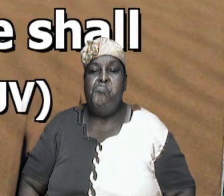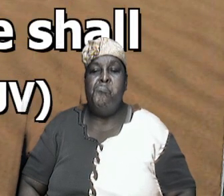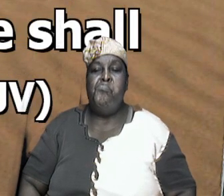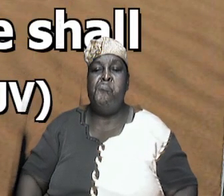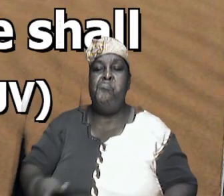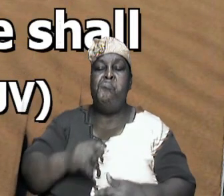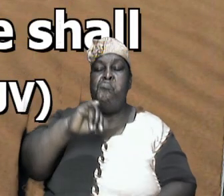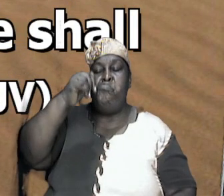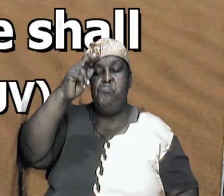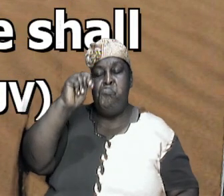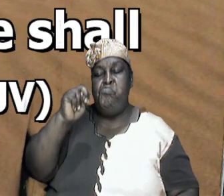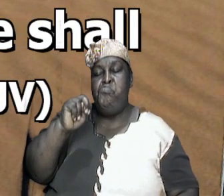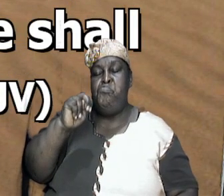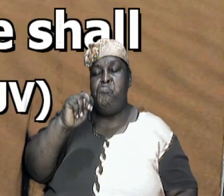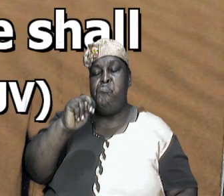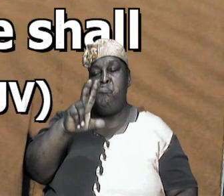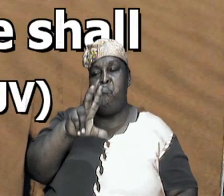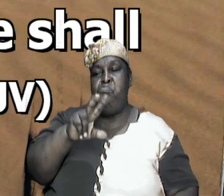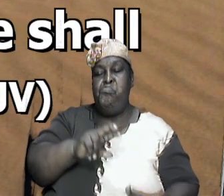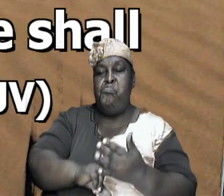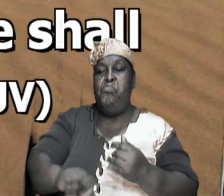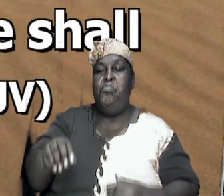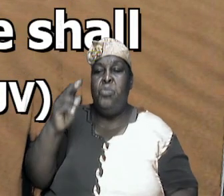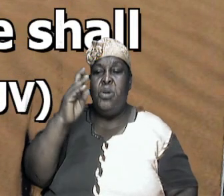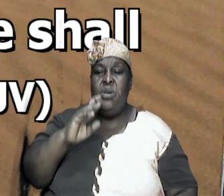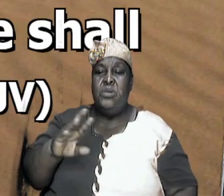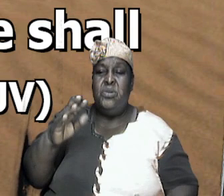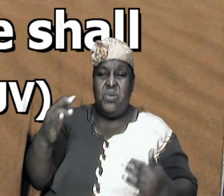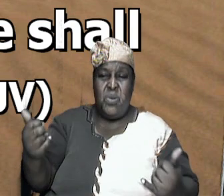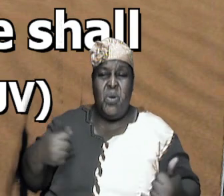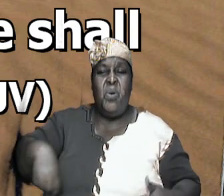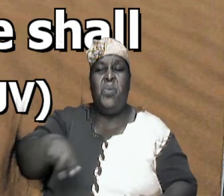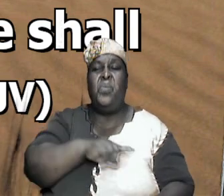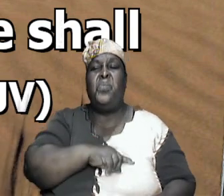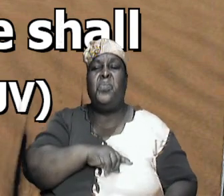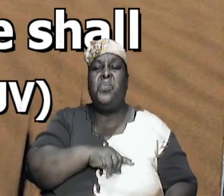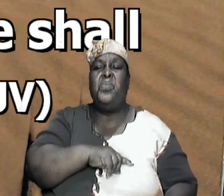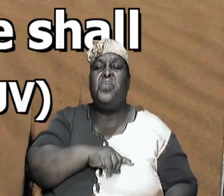First John 3 and verse 2 said, beloved,